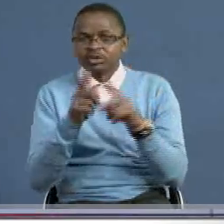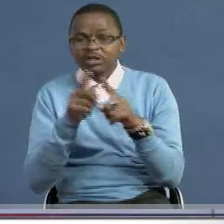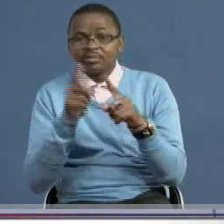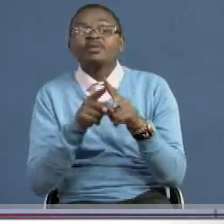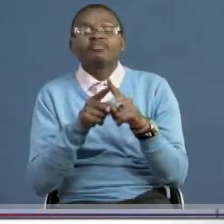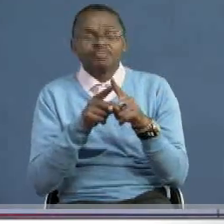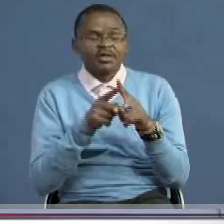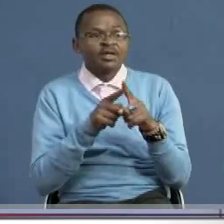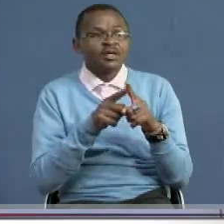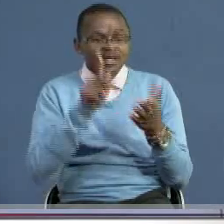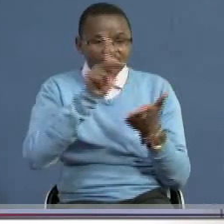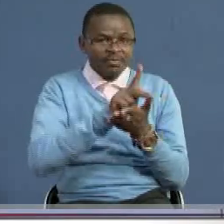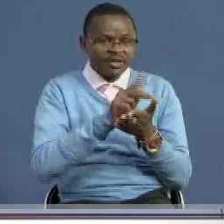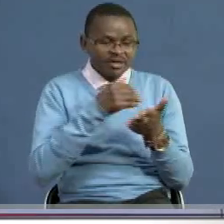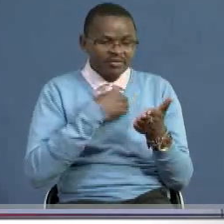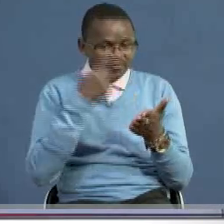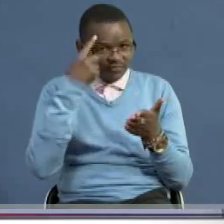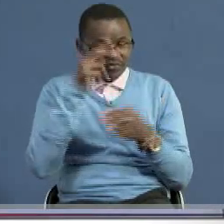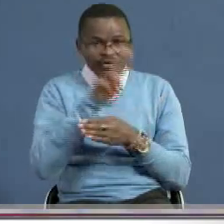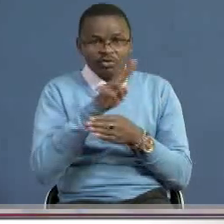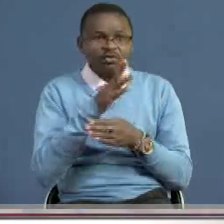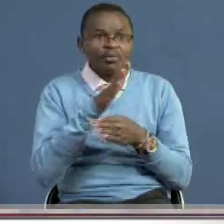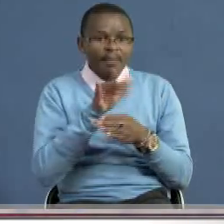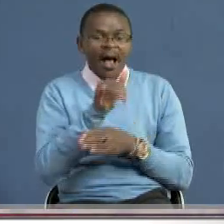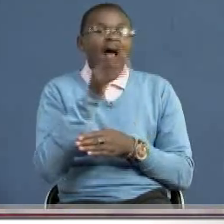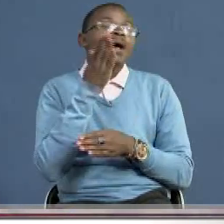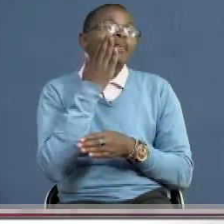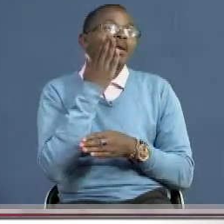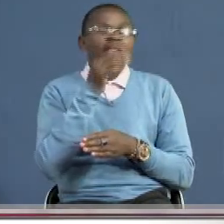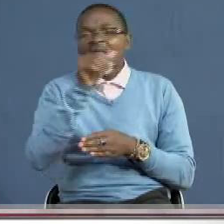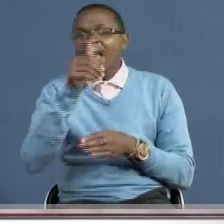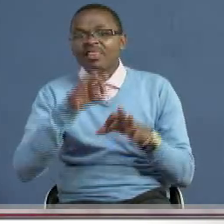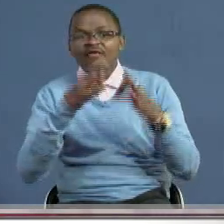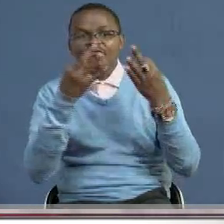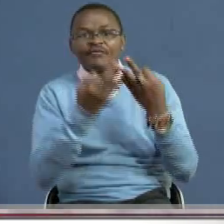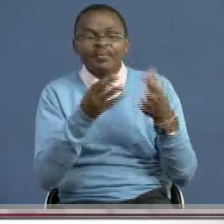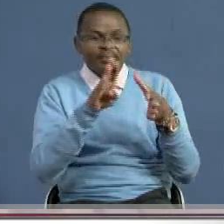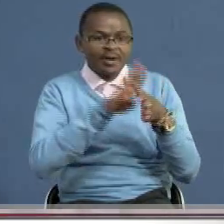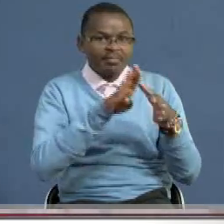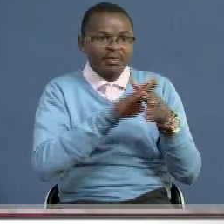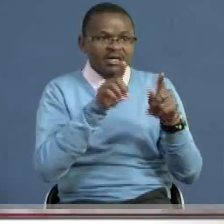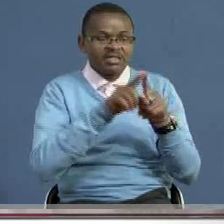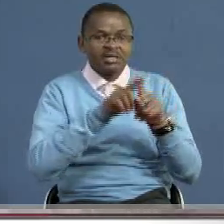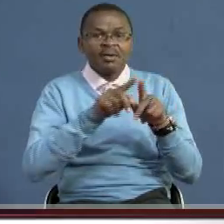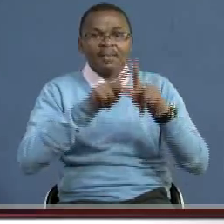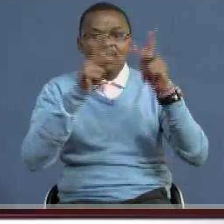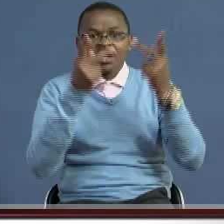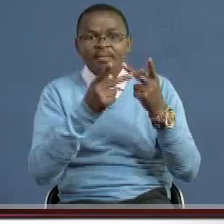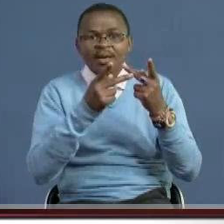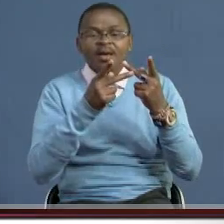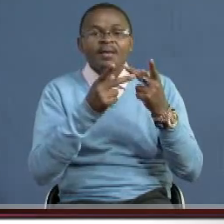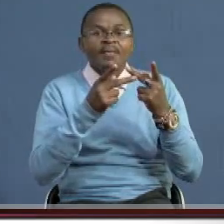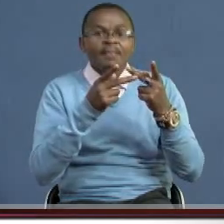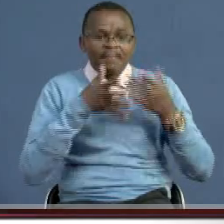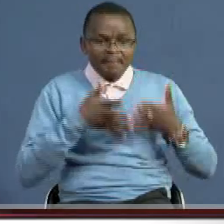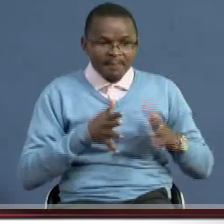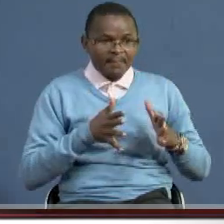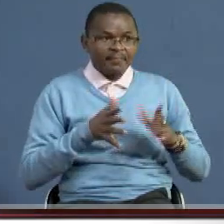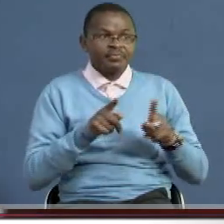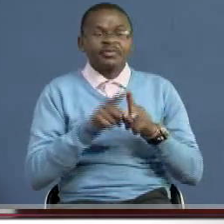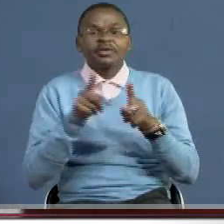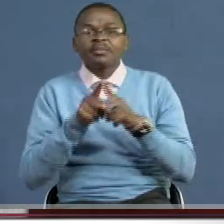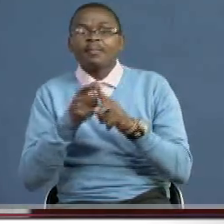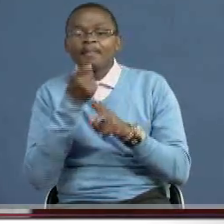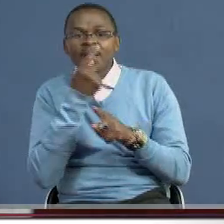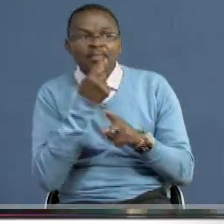is effortlessly placed in childcare area for use by mothers and other family members, as well as placing them in birth attendant kits as an